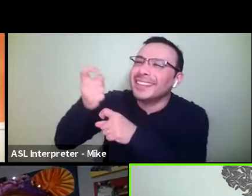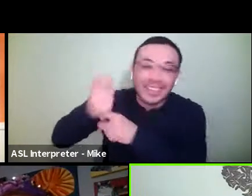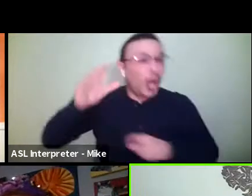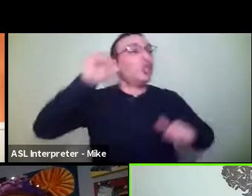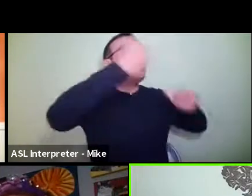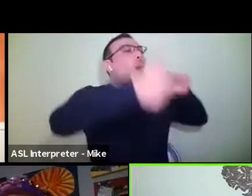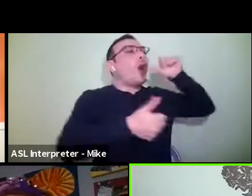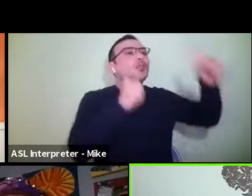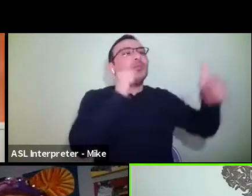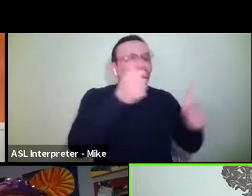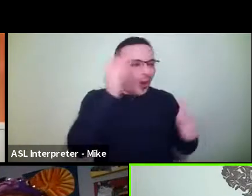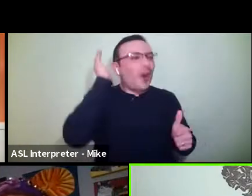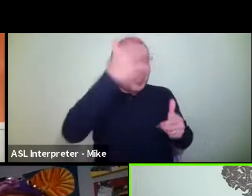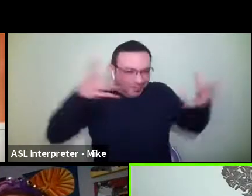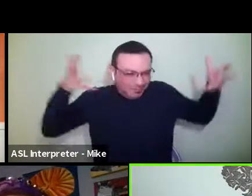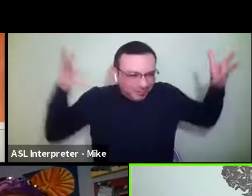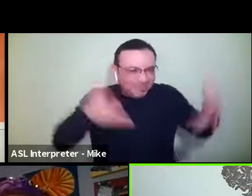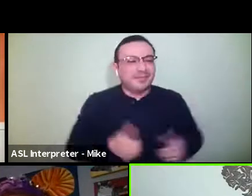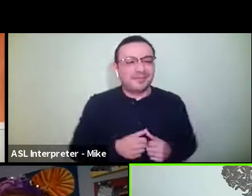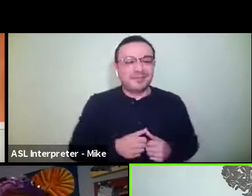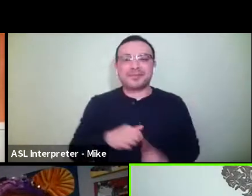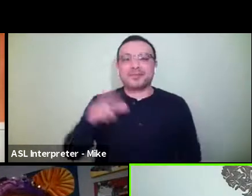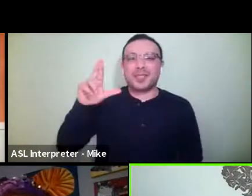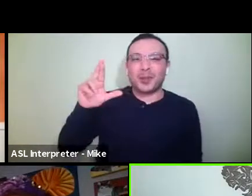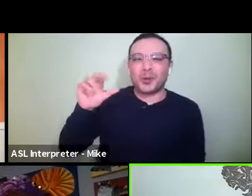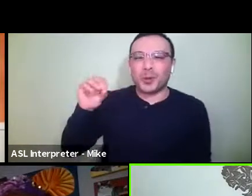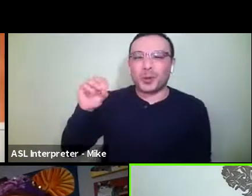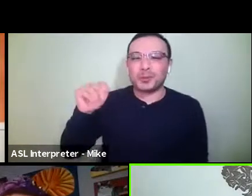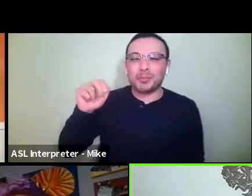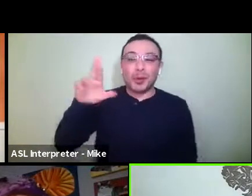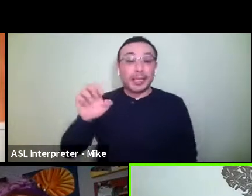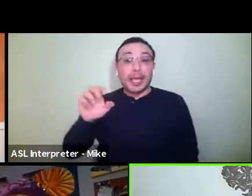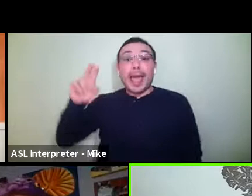And we'll get the NEH to sponsor the whole thing.